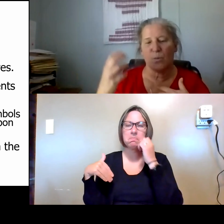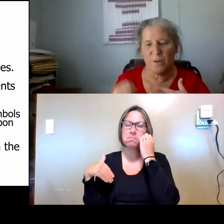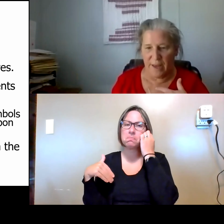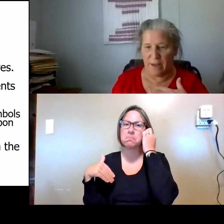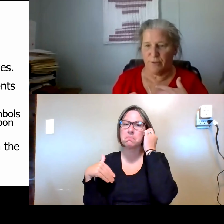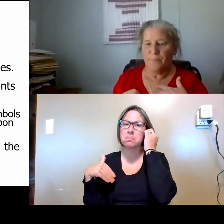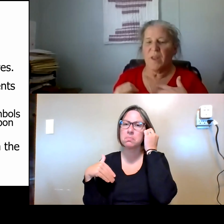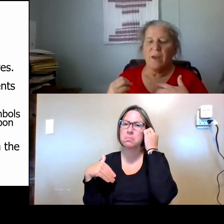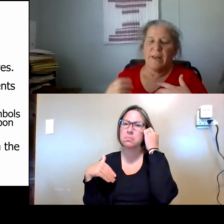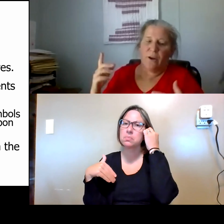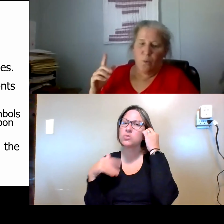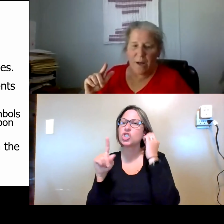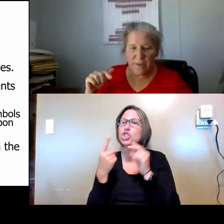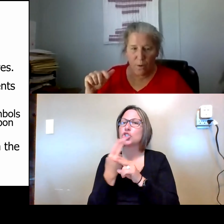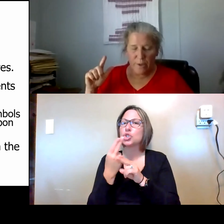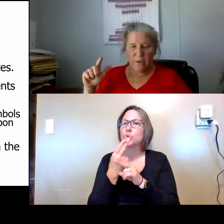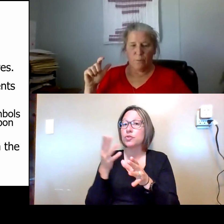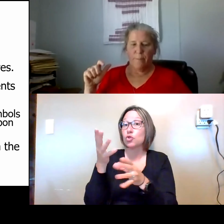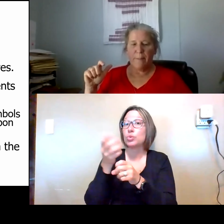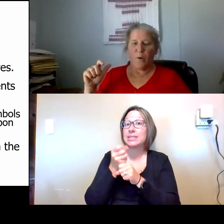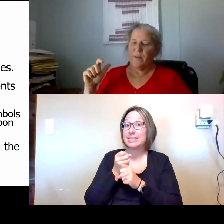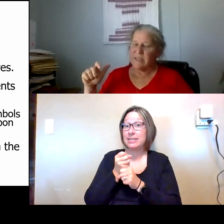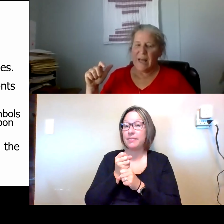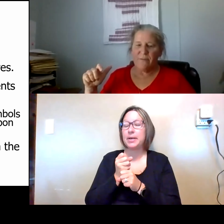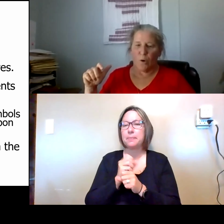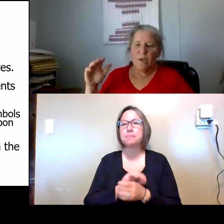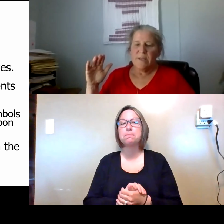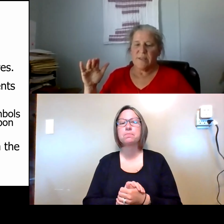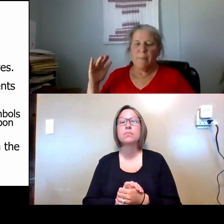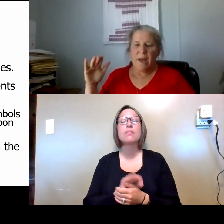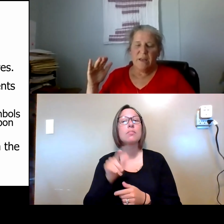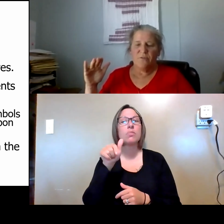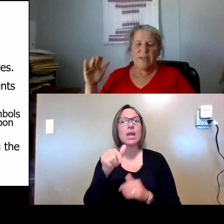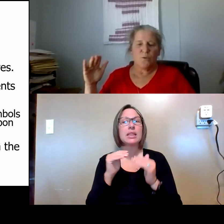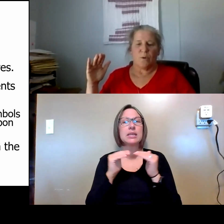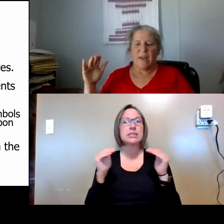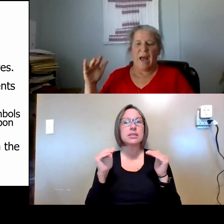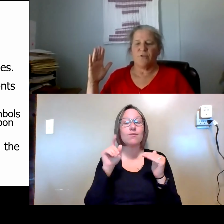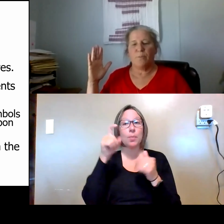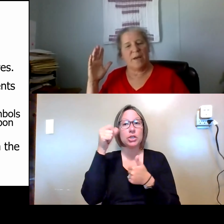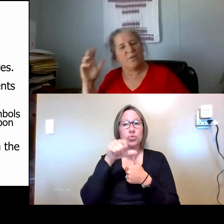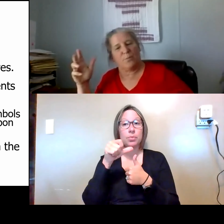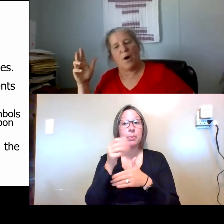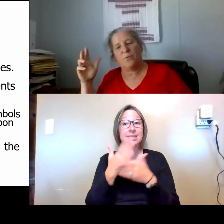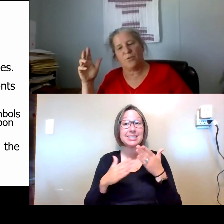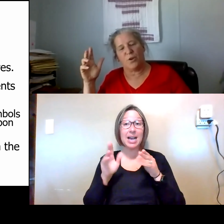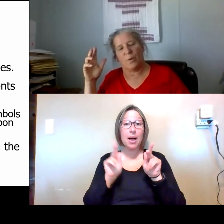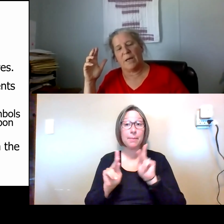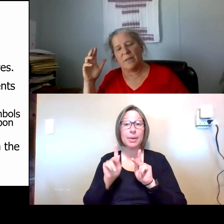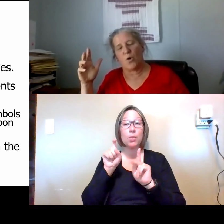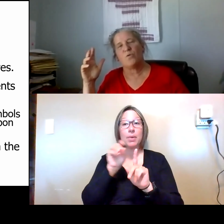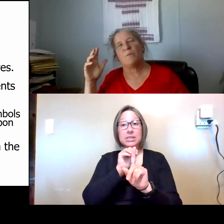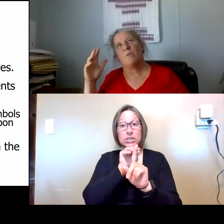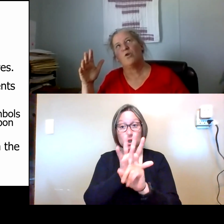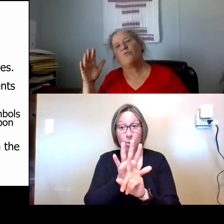using it to receive. Now, you also need to remember at this level, some individuals have to be exposed to